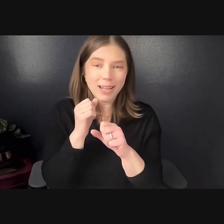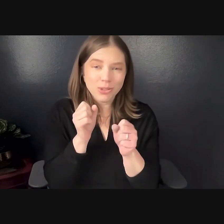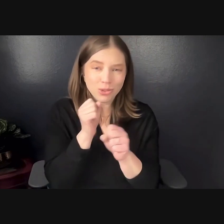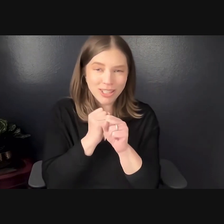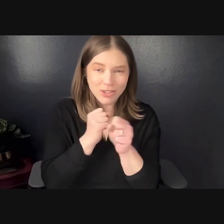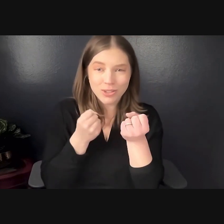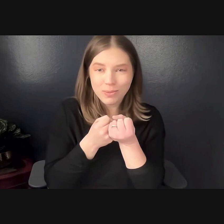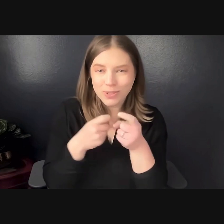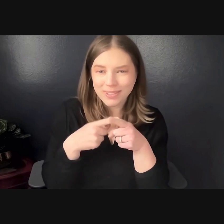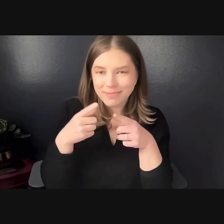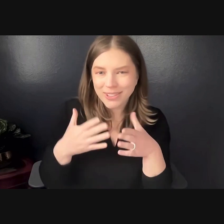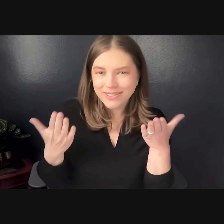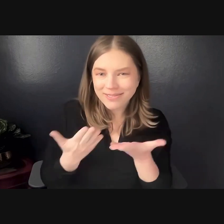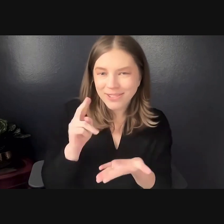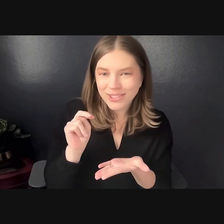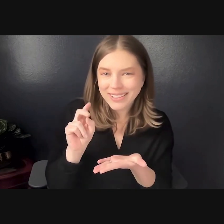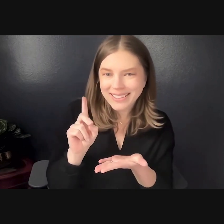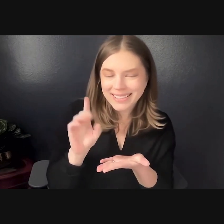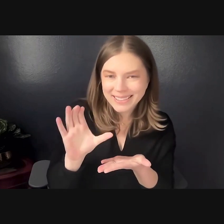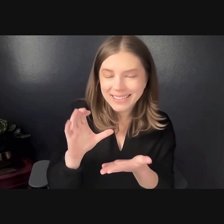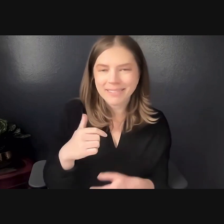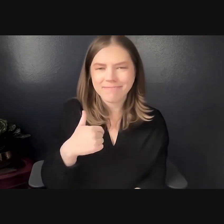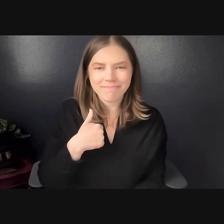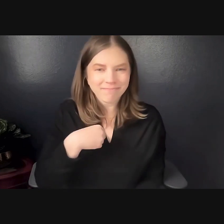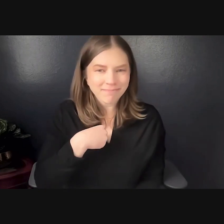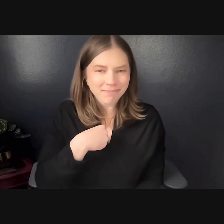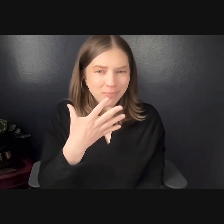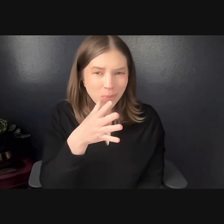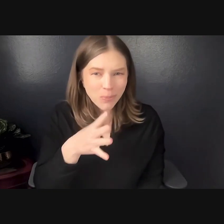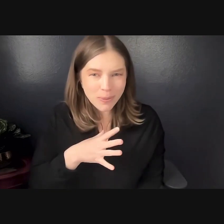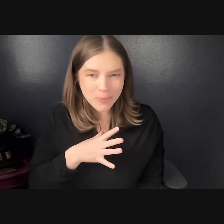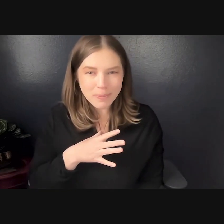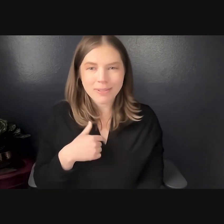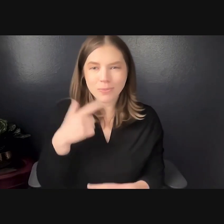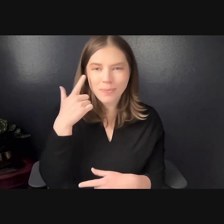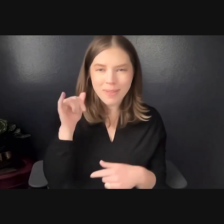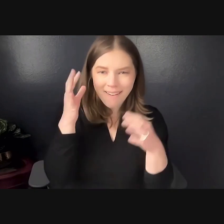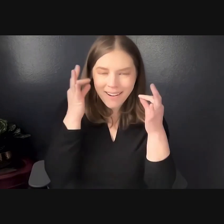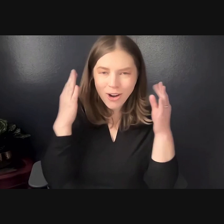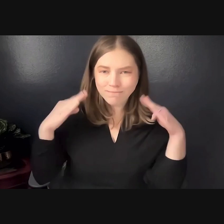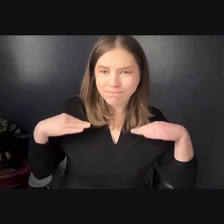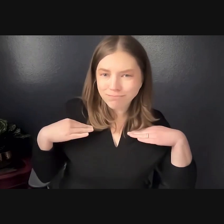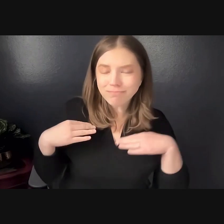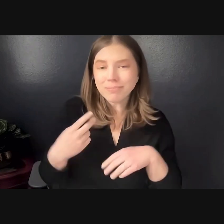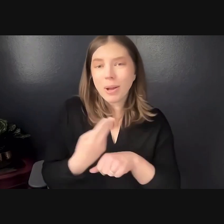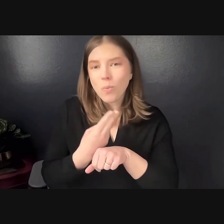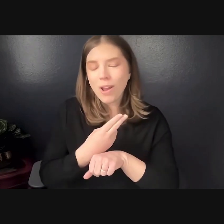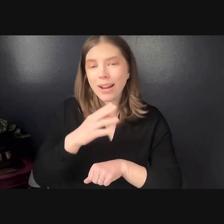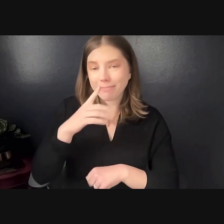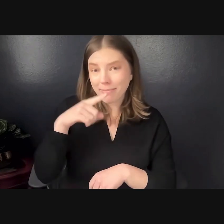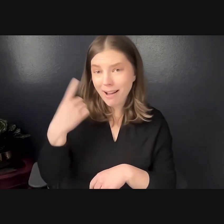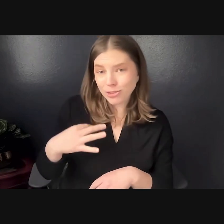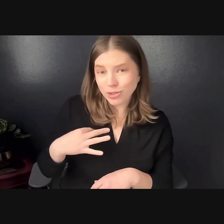Hello, everyone. My name is Kate Lewandowski. I am a strategic support specialist here at the National Deaf Center. I'm a